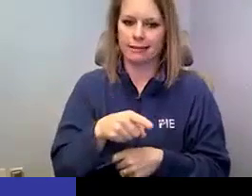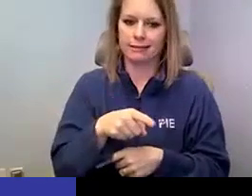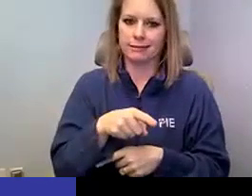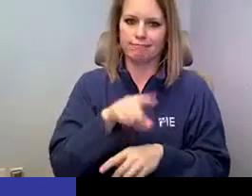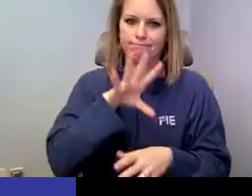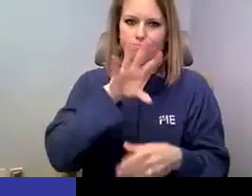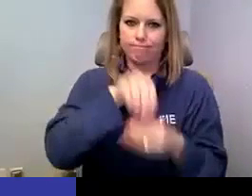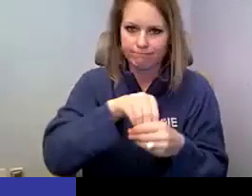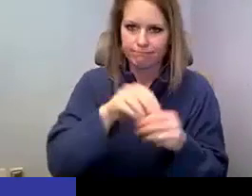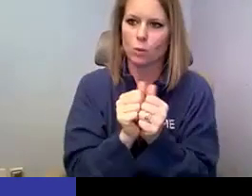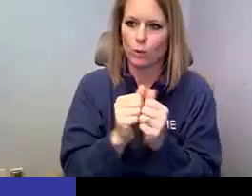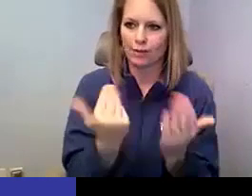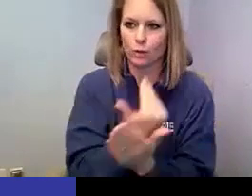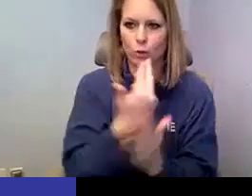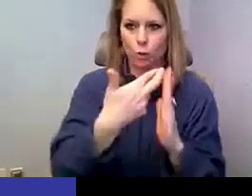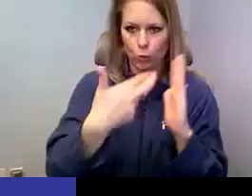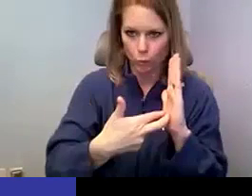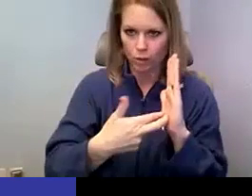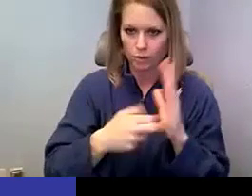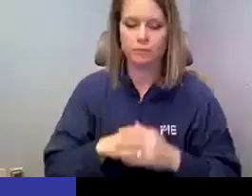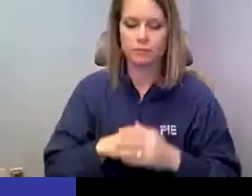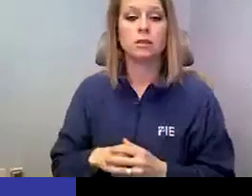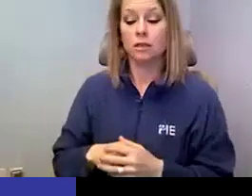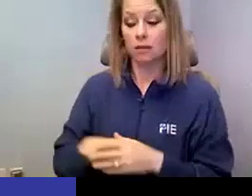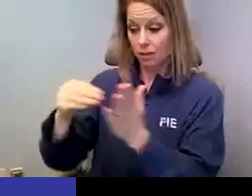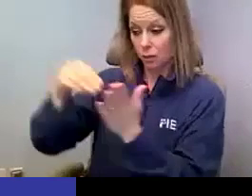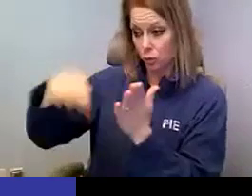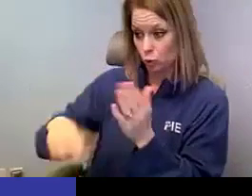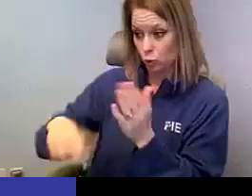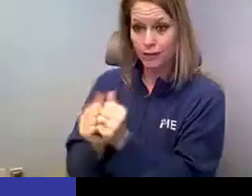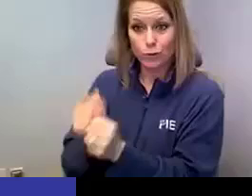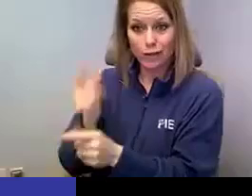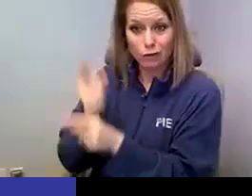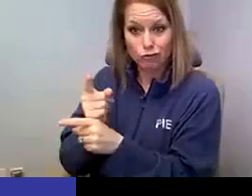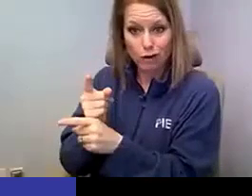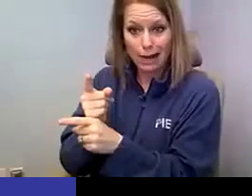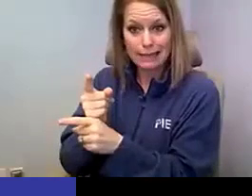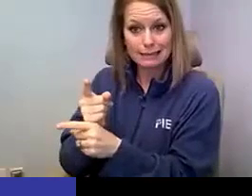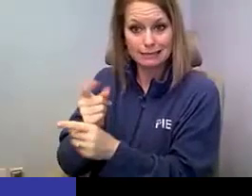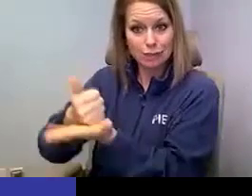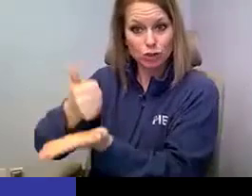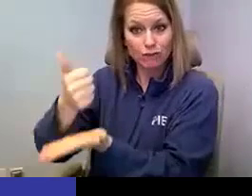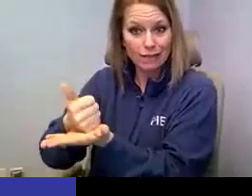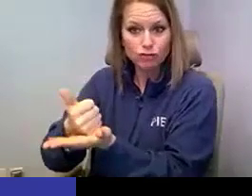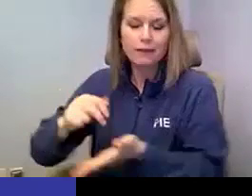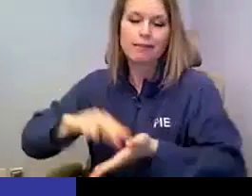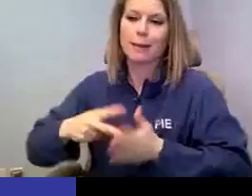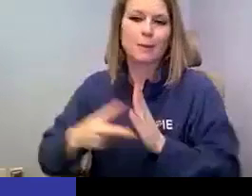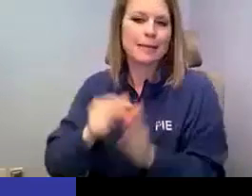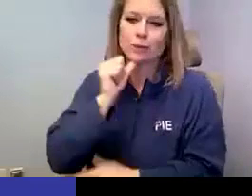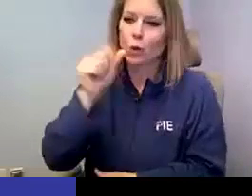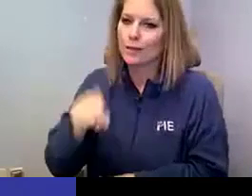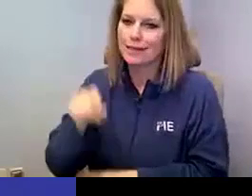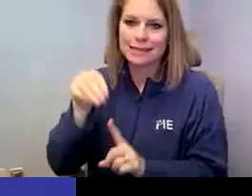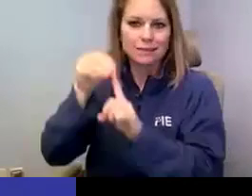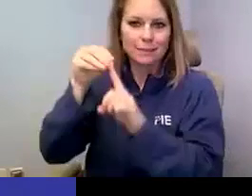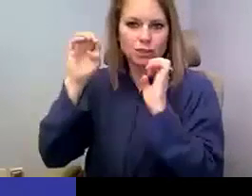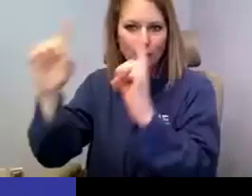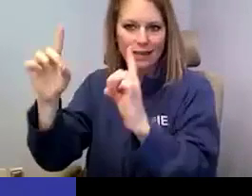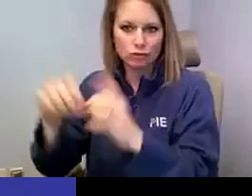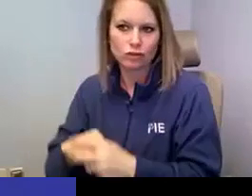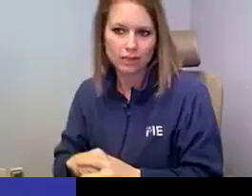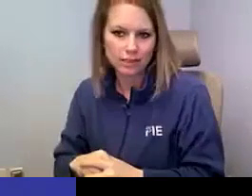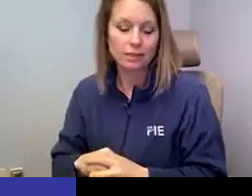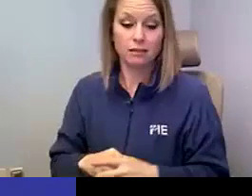Some students with the right intervention supports might not need special education at all. And if they do, whether interventions were